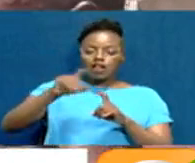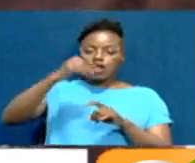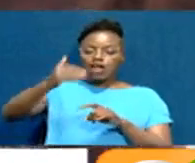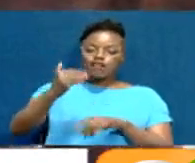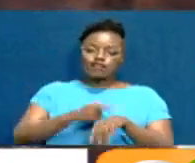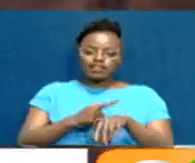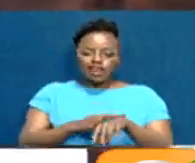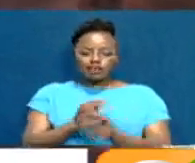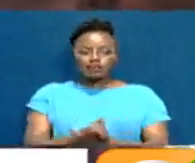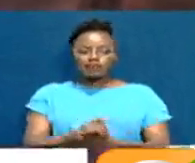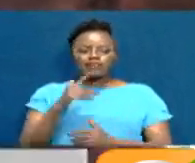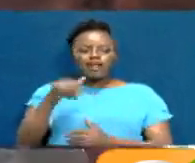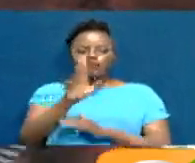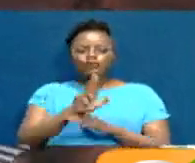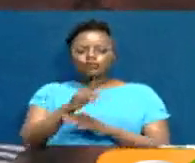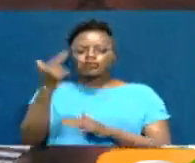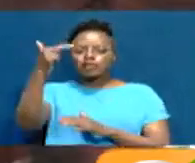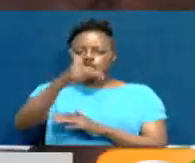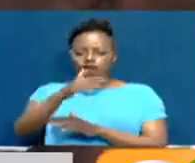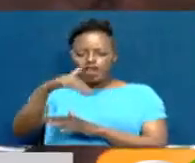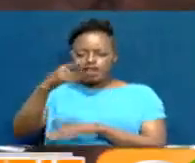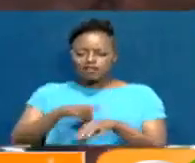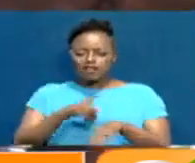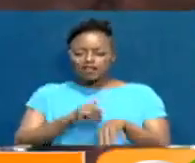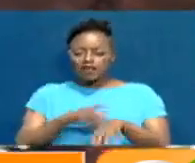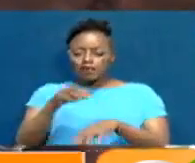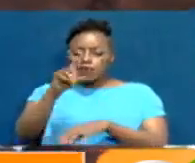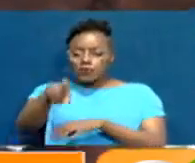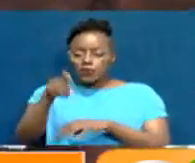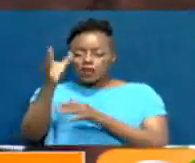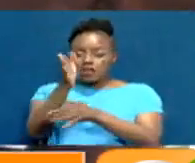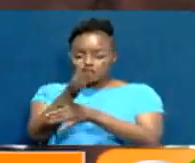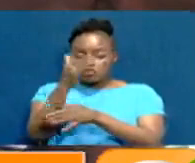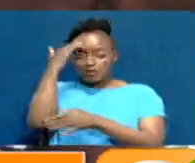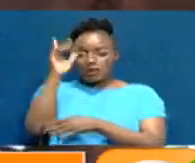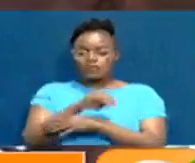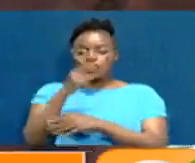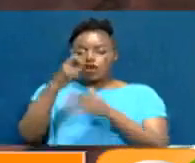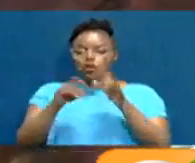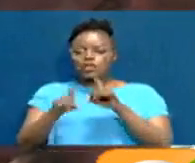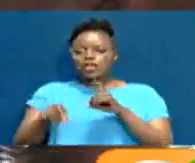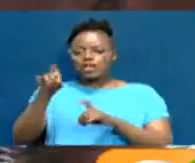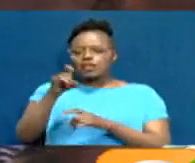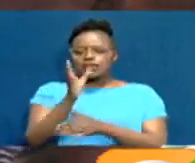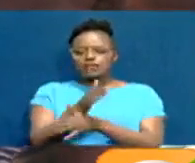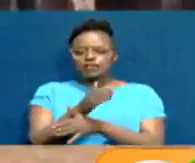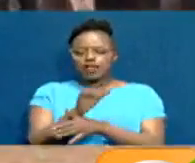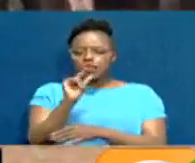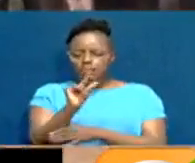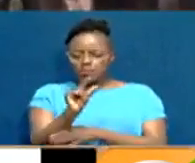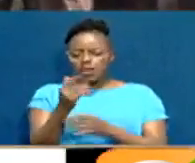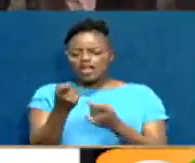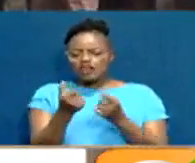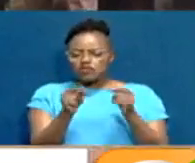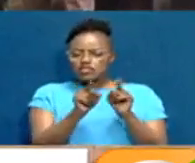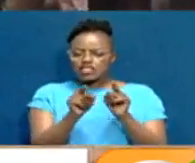then. Sisi tunatumia hii mafuta kabisa tukienda kuvua. Alafu unajua bei imepanda kabisa, samaki pia imekuwa kidogo tu.